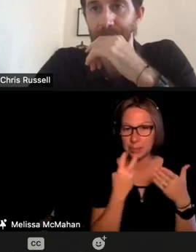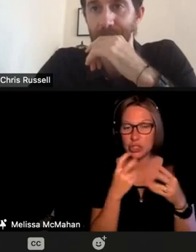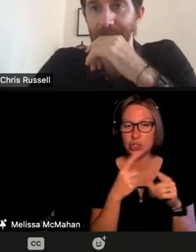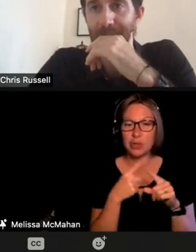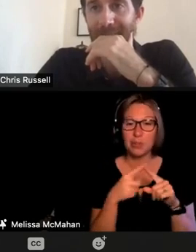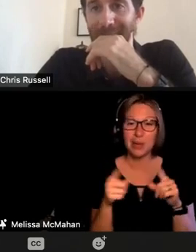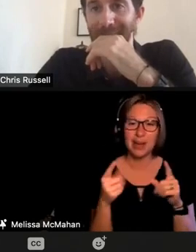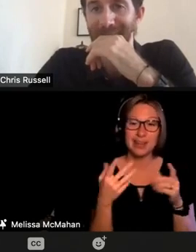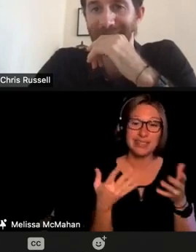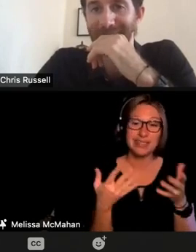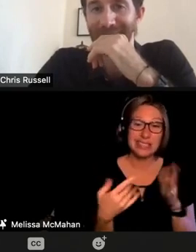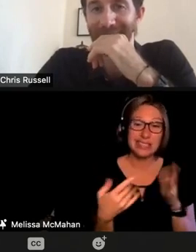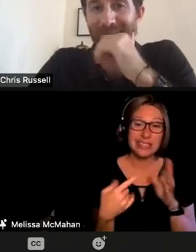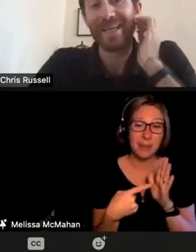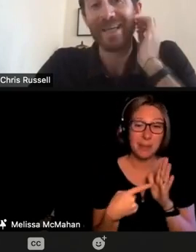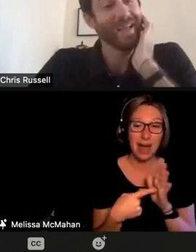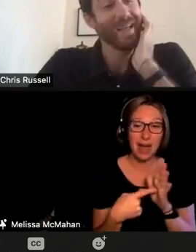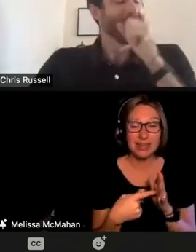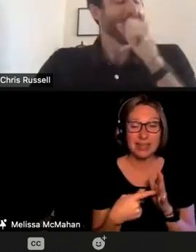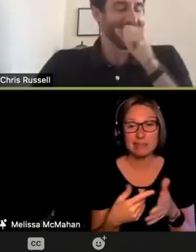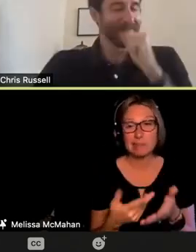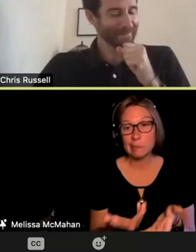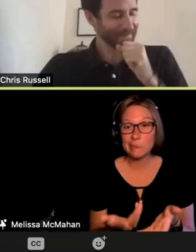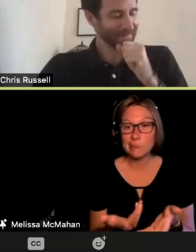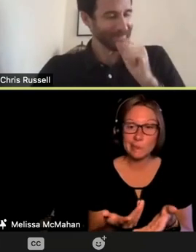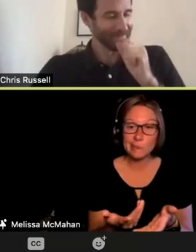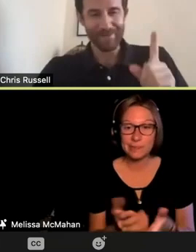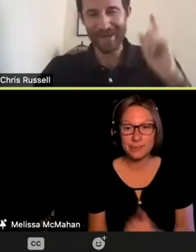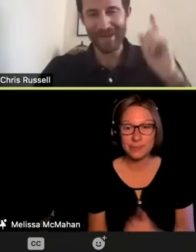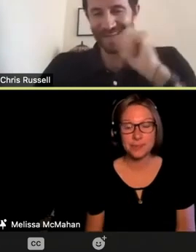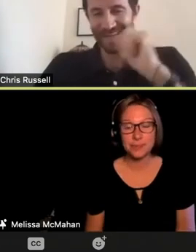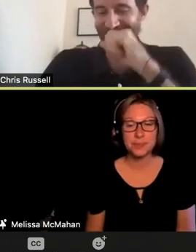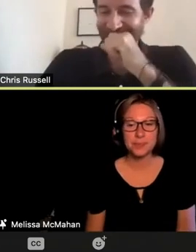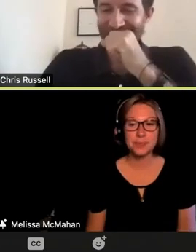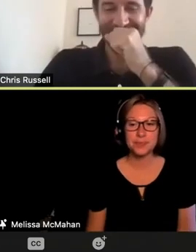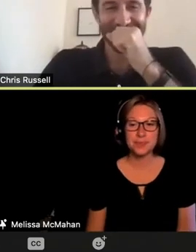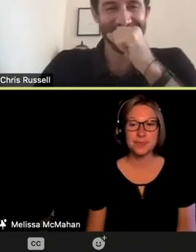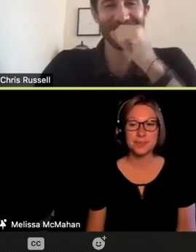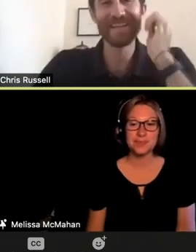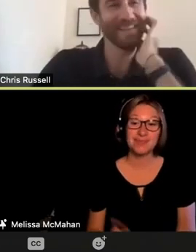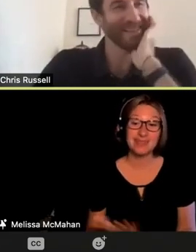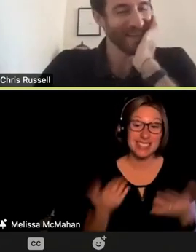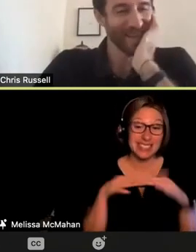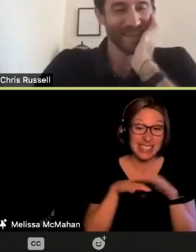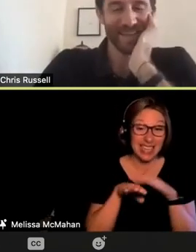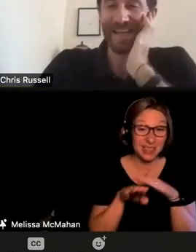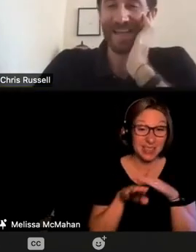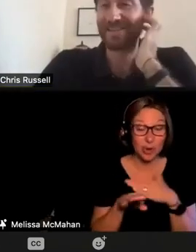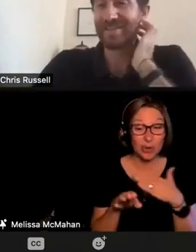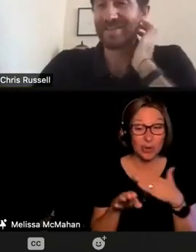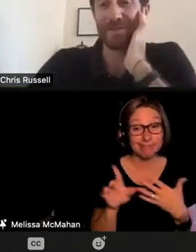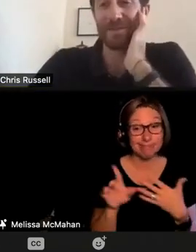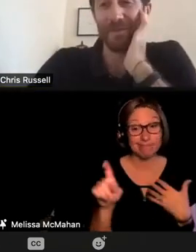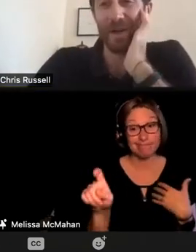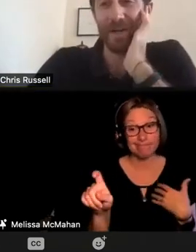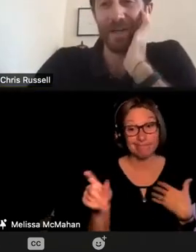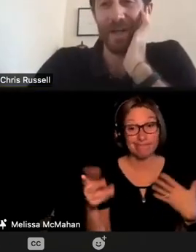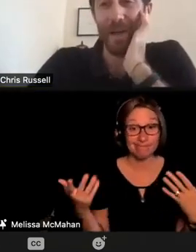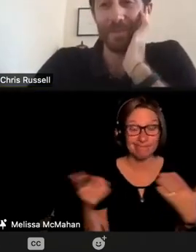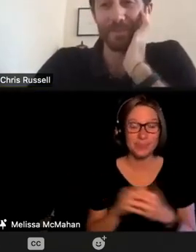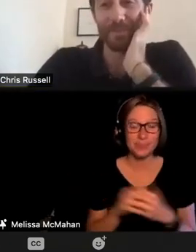symbolically. Very are they accessible? Yes, this is